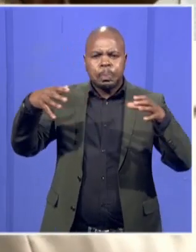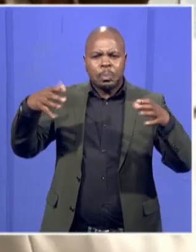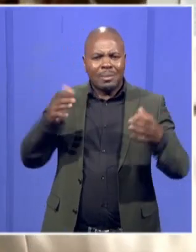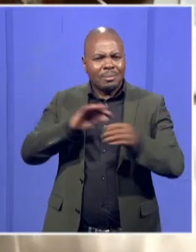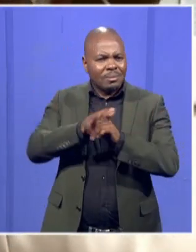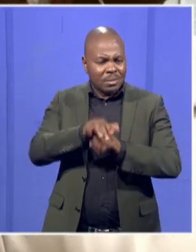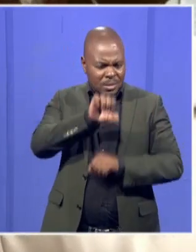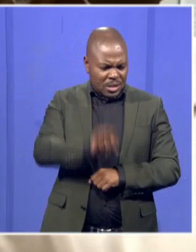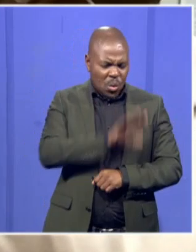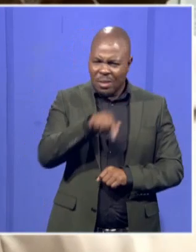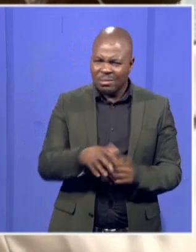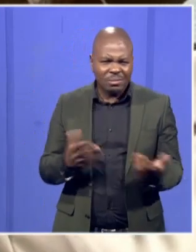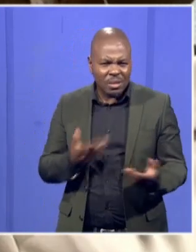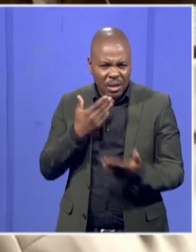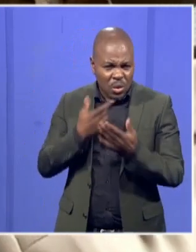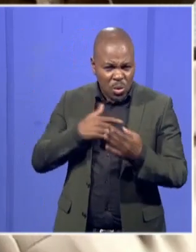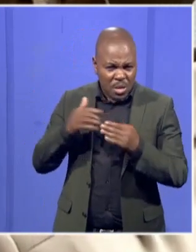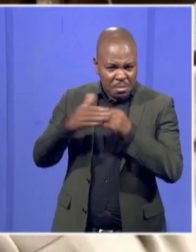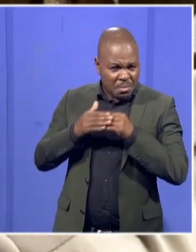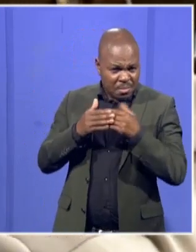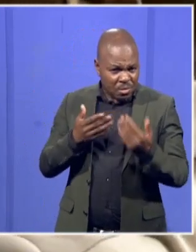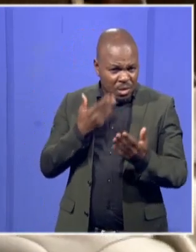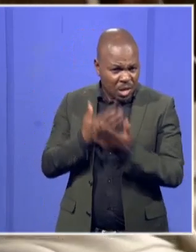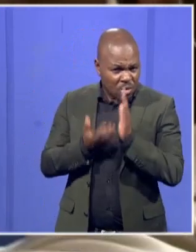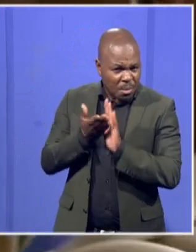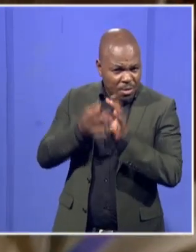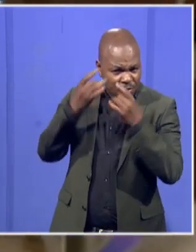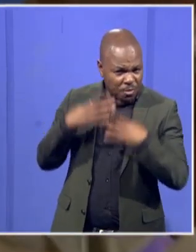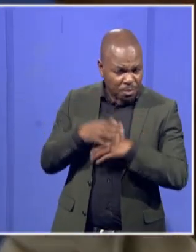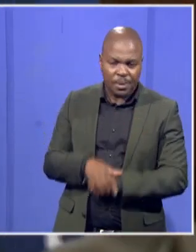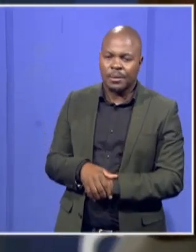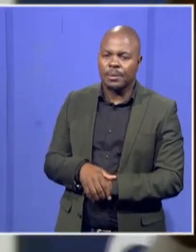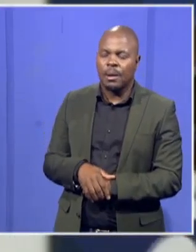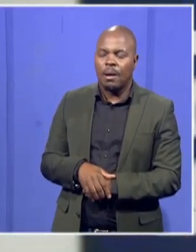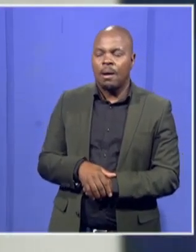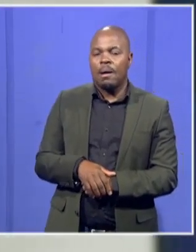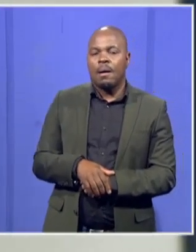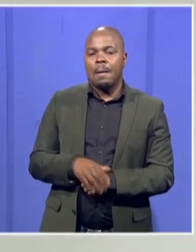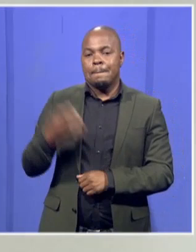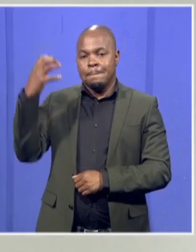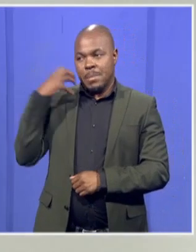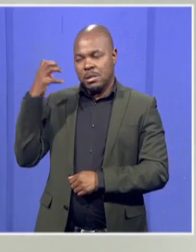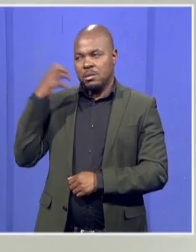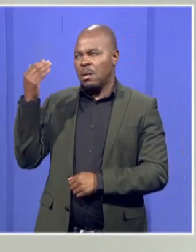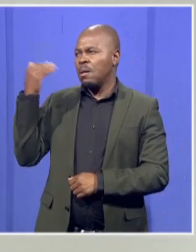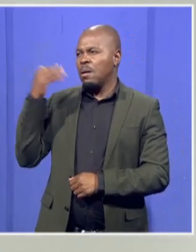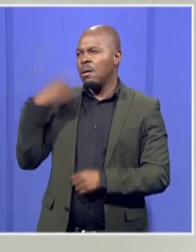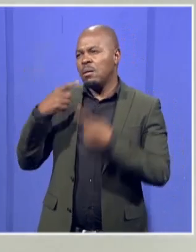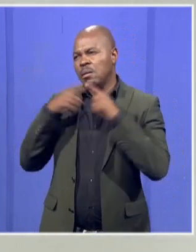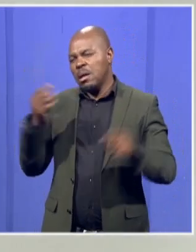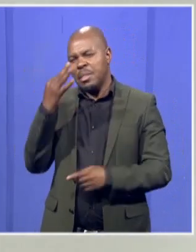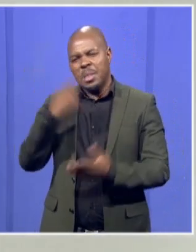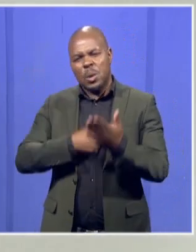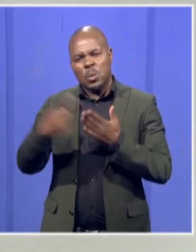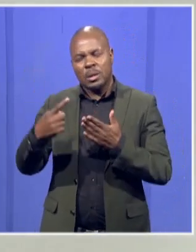take caution? Just if you can just update us. Yeah, no, the last briefing that we did, led by the minister about 3 weeks ago,